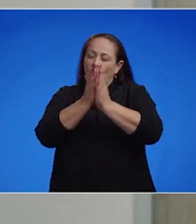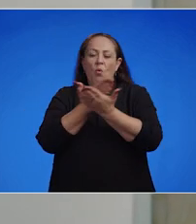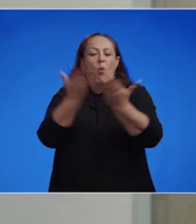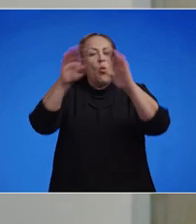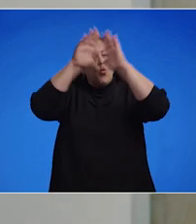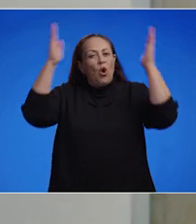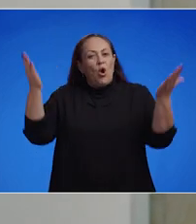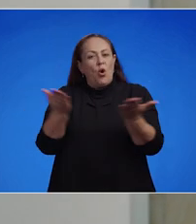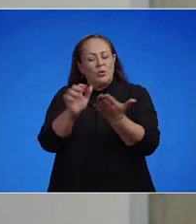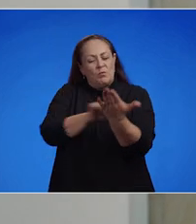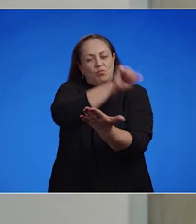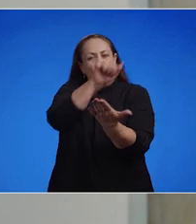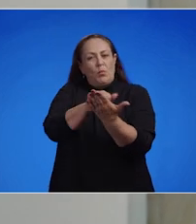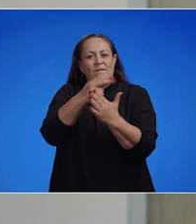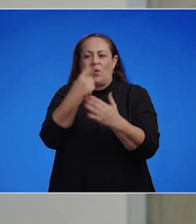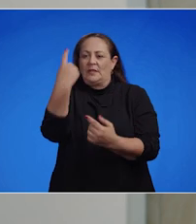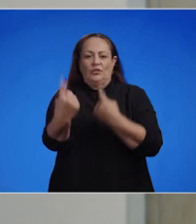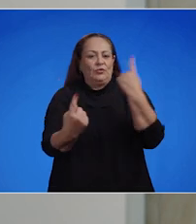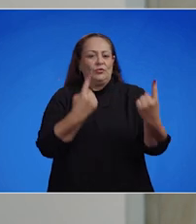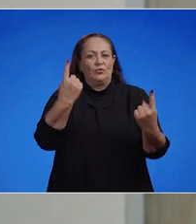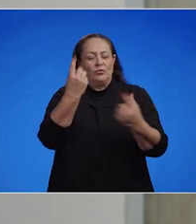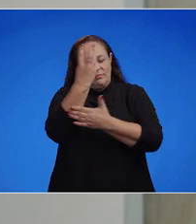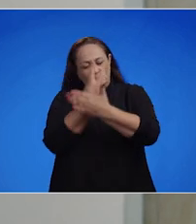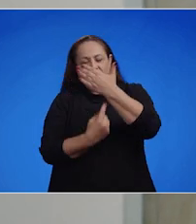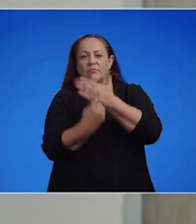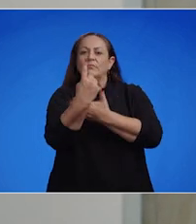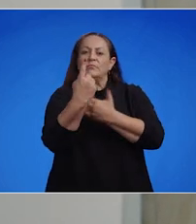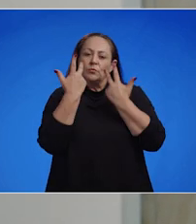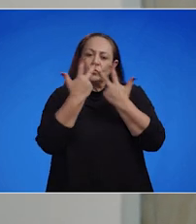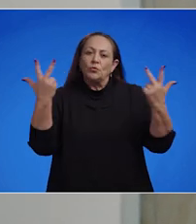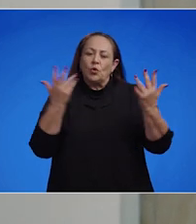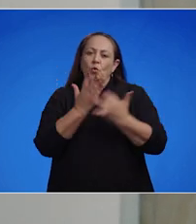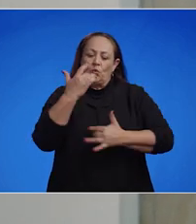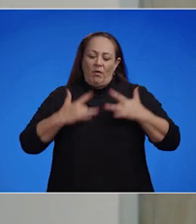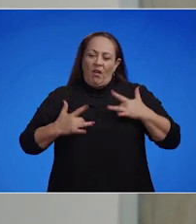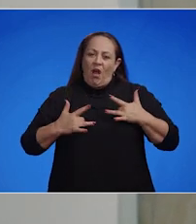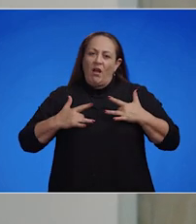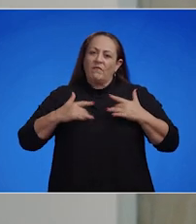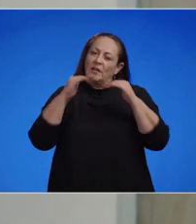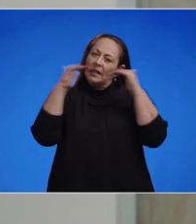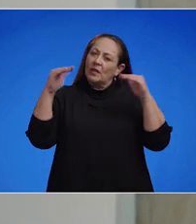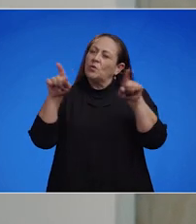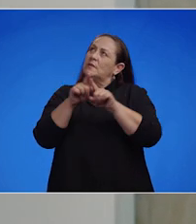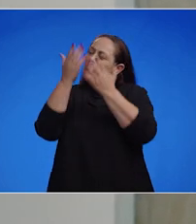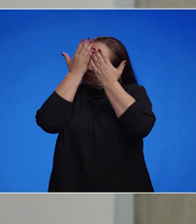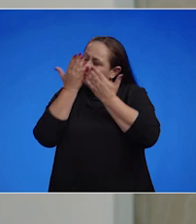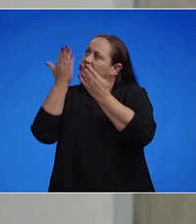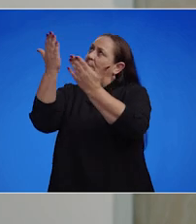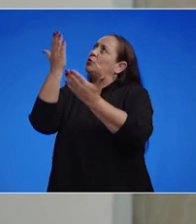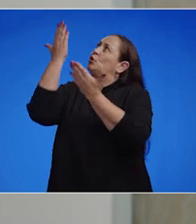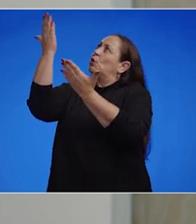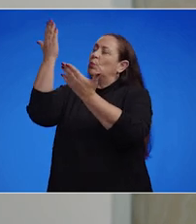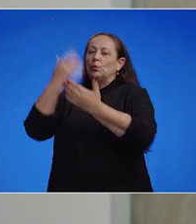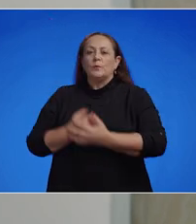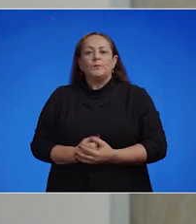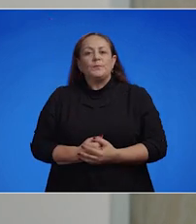be adored in what is proper to each person, their unity in substance and their equality in